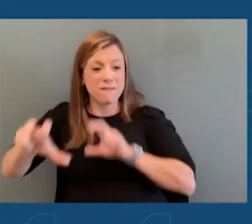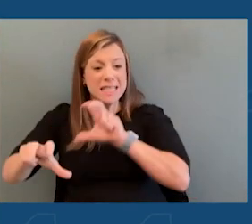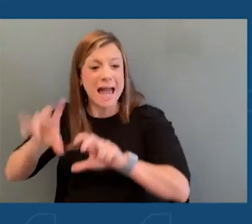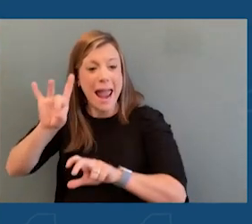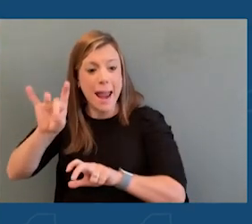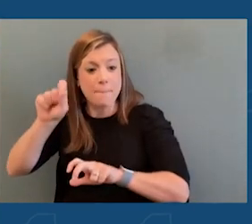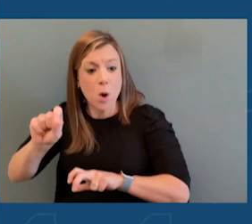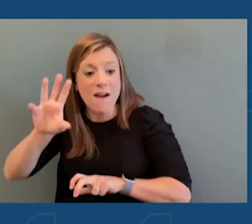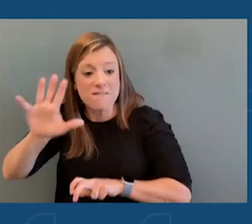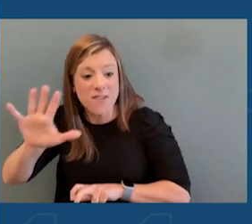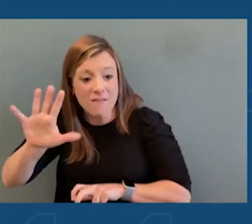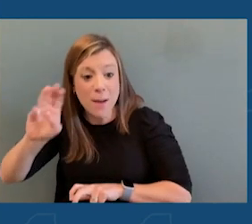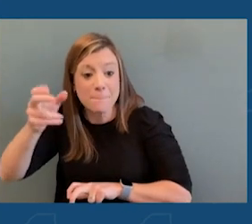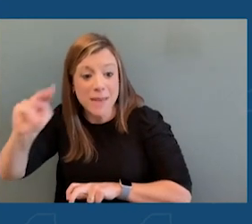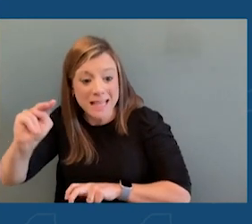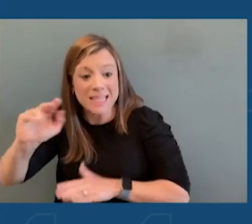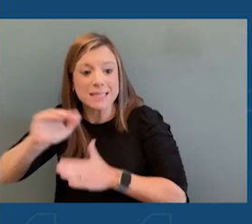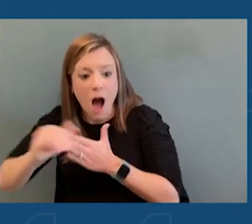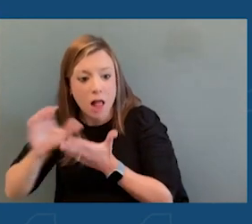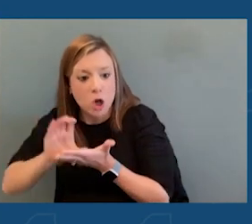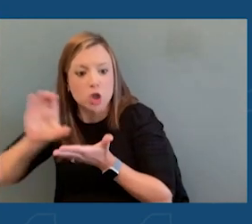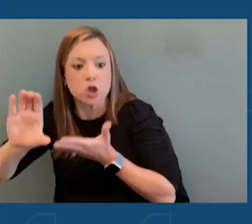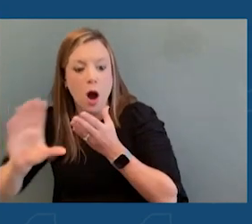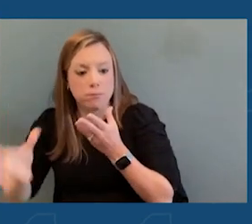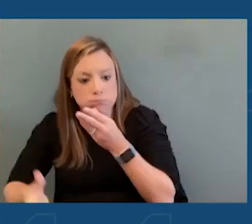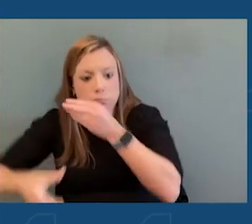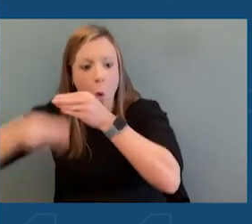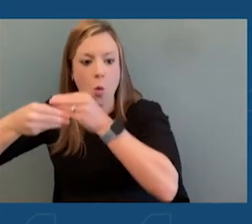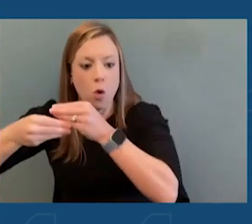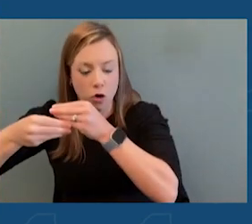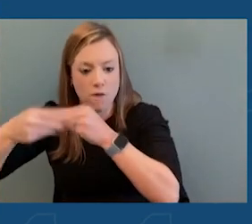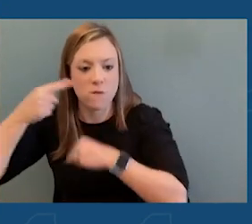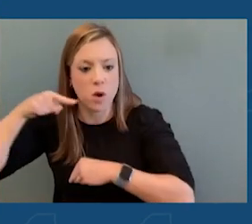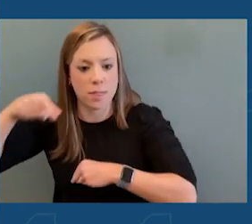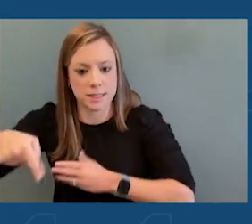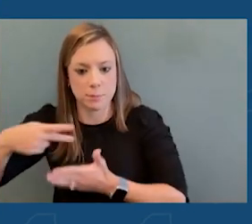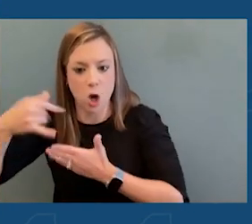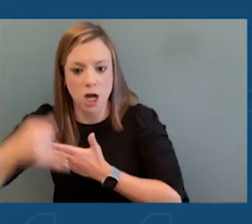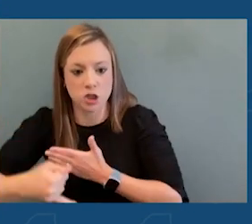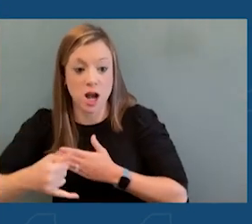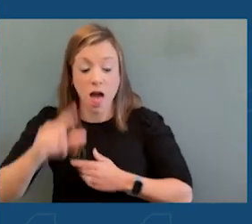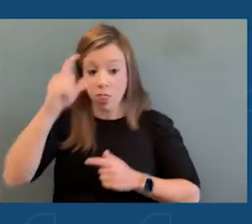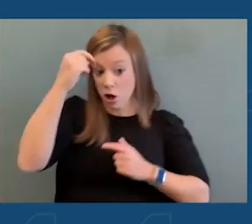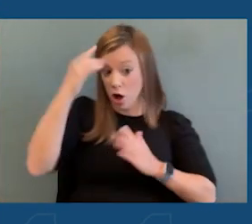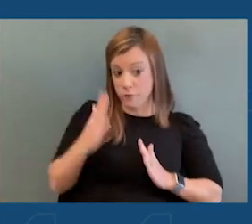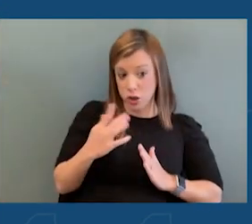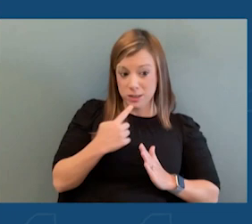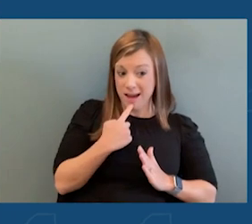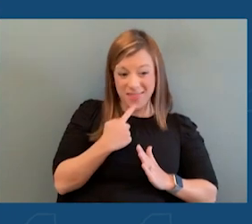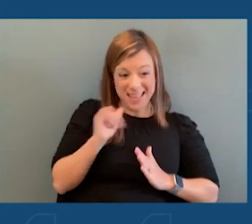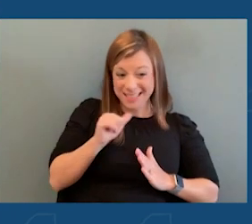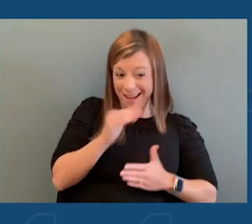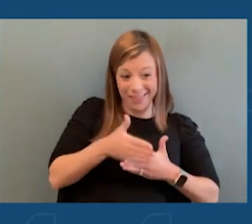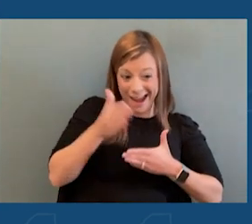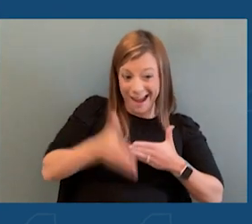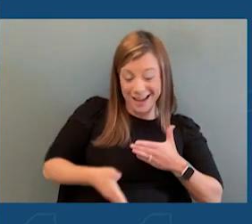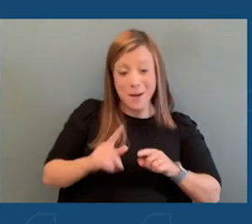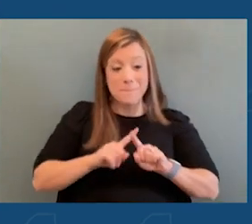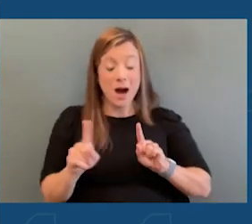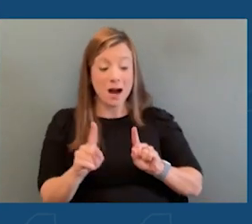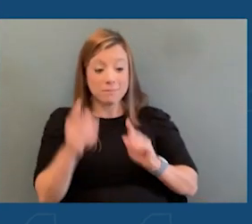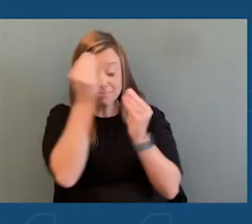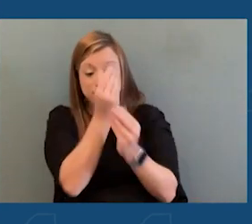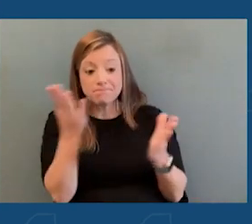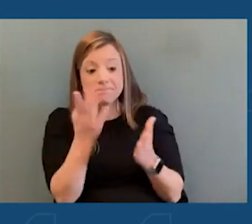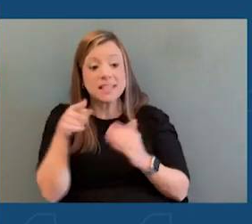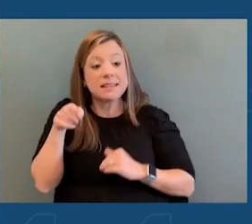this project. And as the governor said, we know that's not the end of it. But I also want to say that in addition to this project,